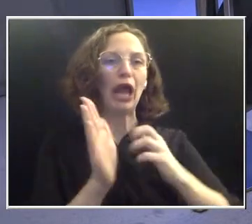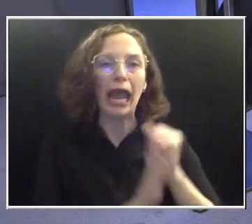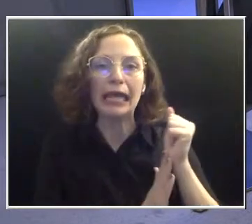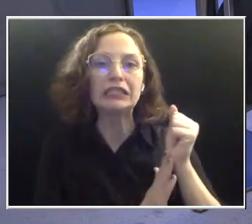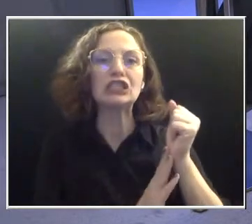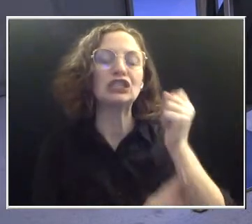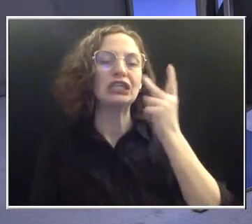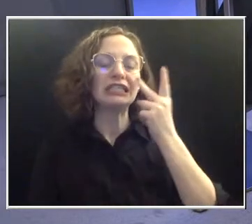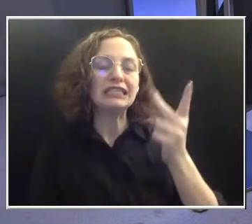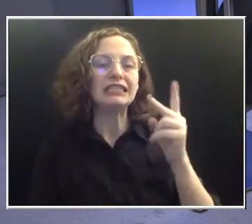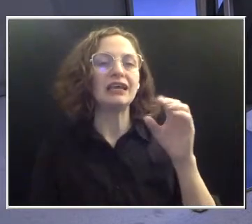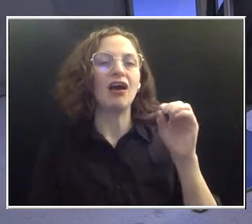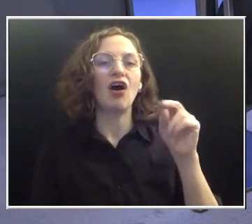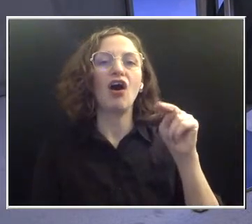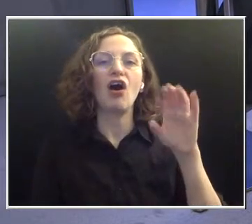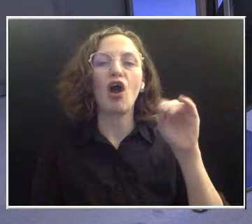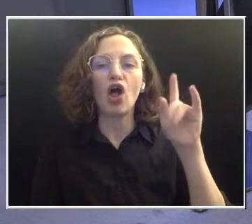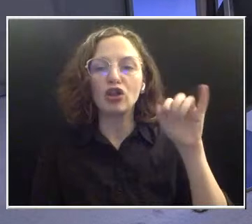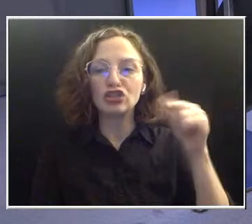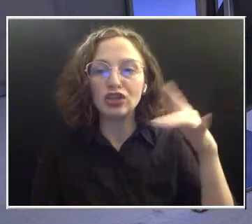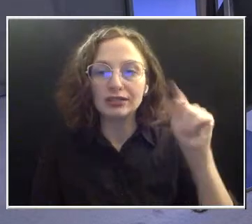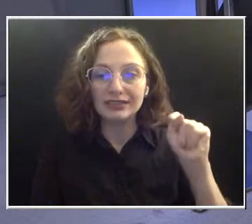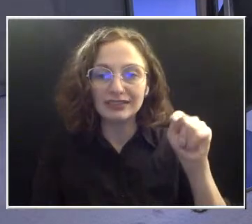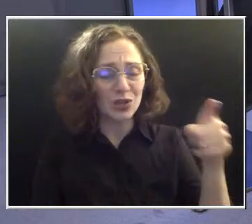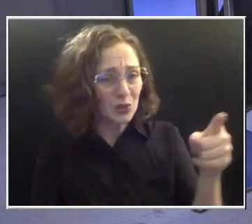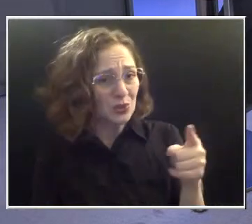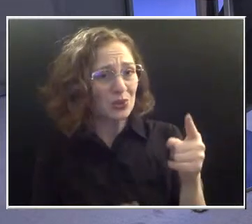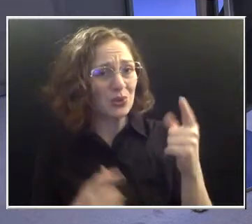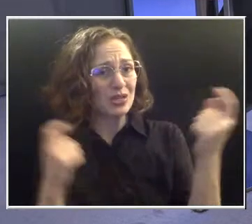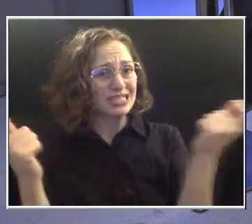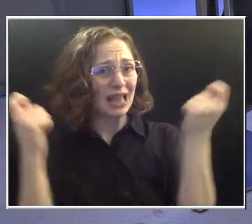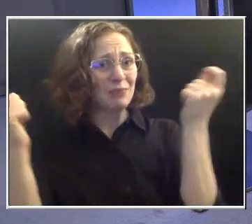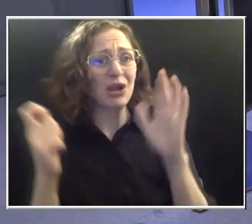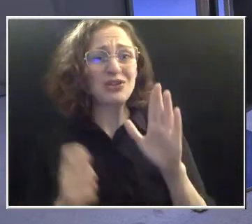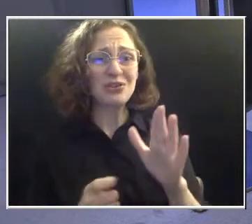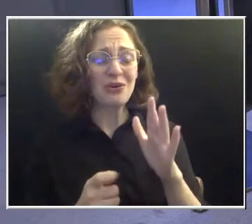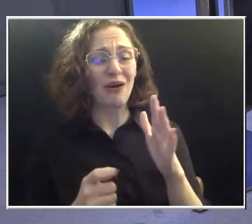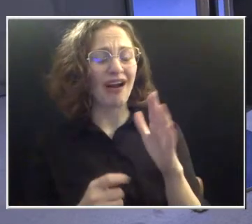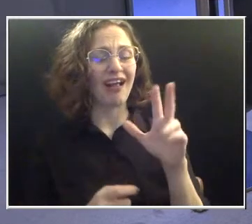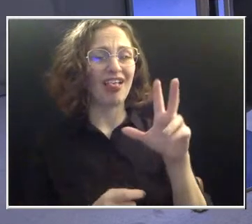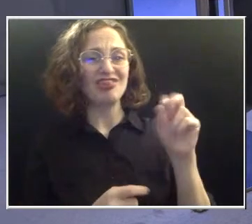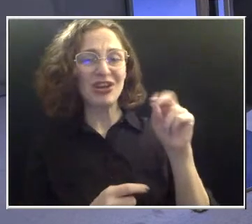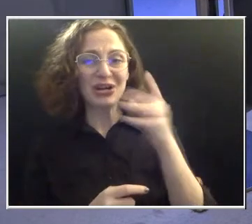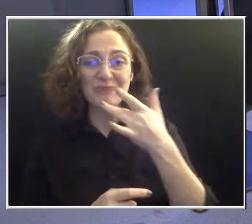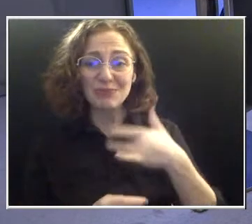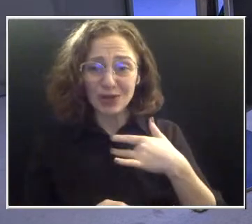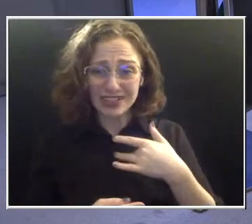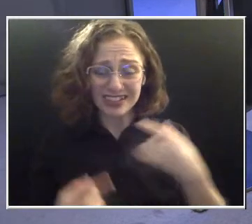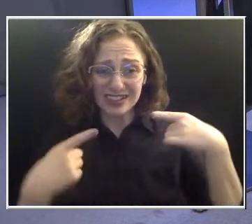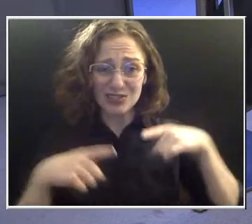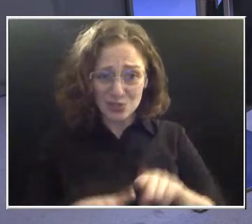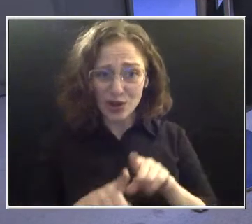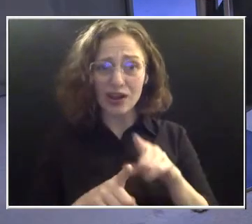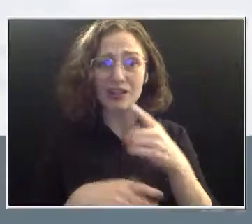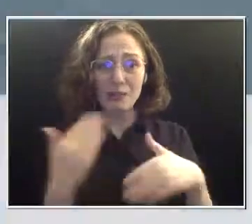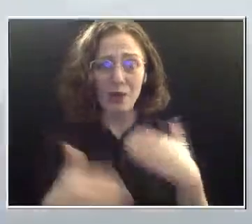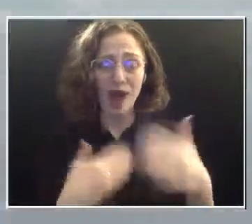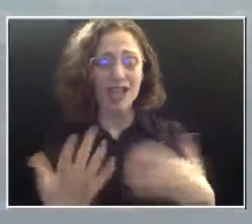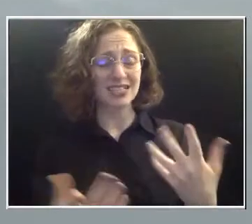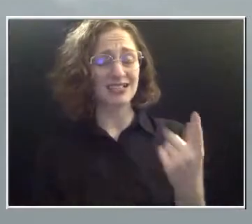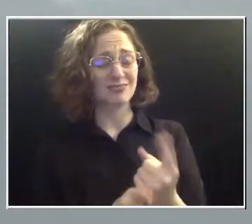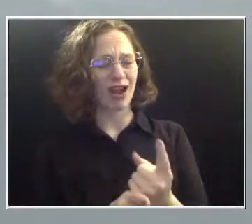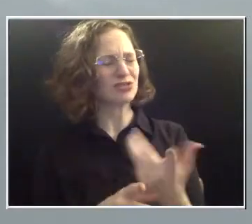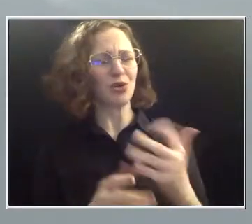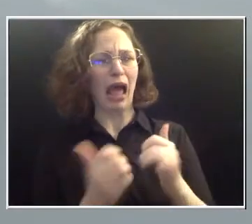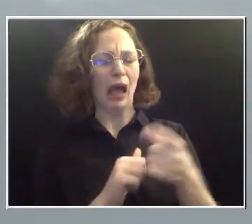your 30th birthday throughout all of this, right? Tell us a little bit about that and just kind of how you were tackling this time of your life. Yeah,